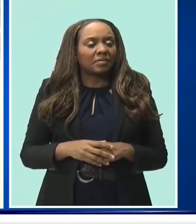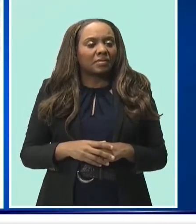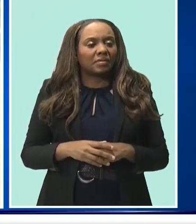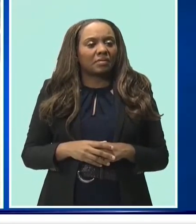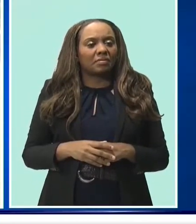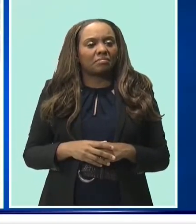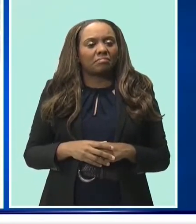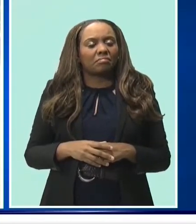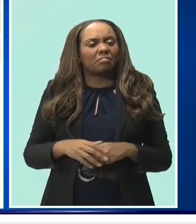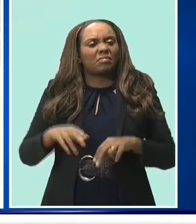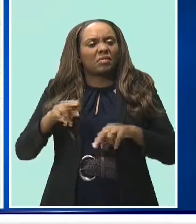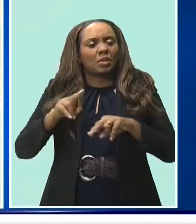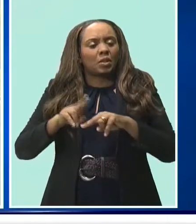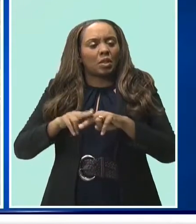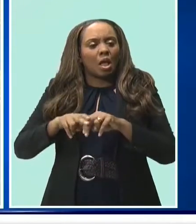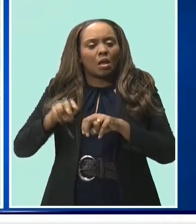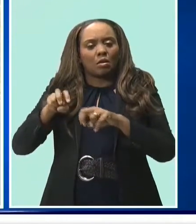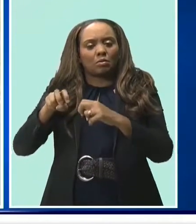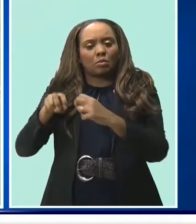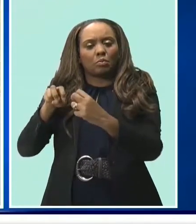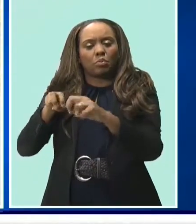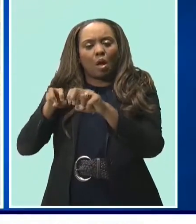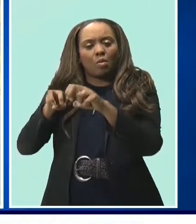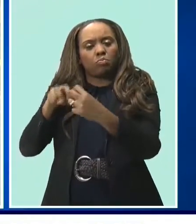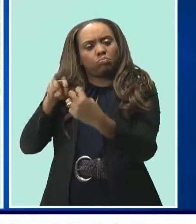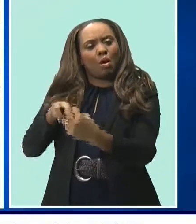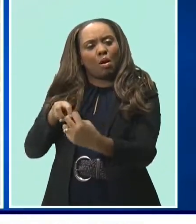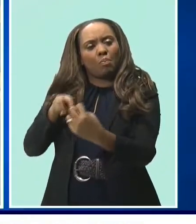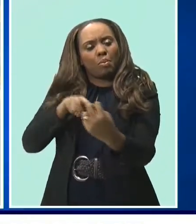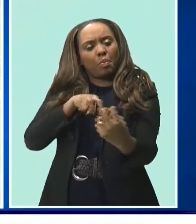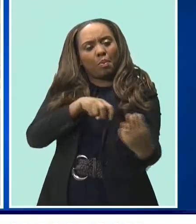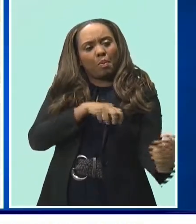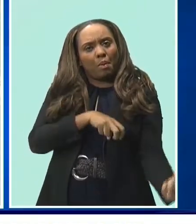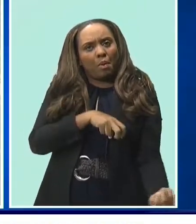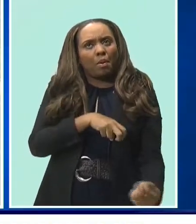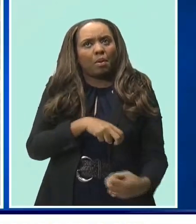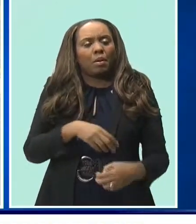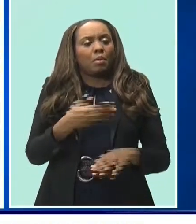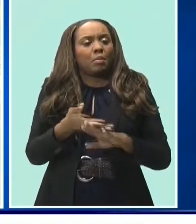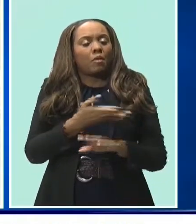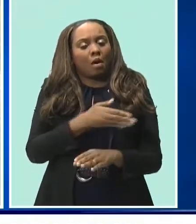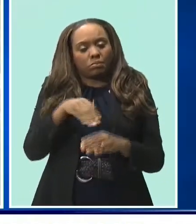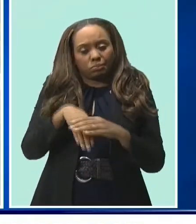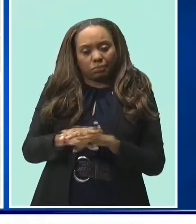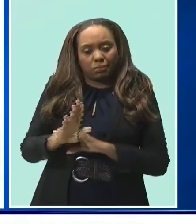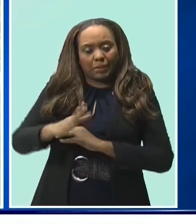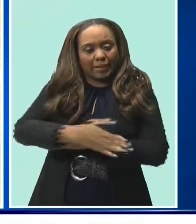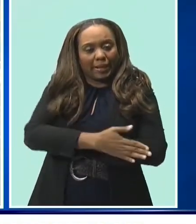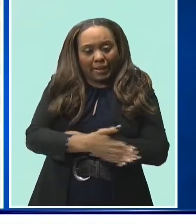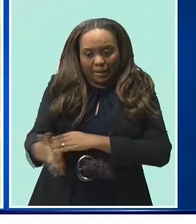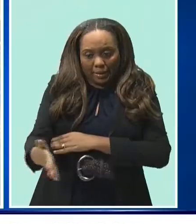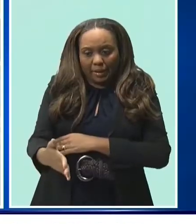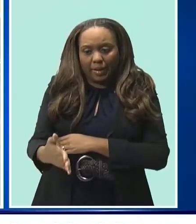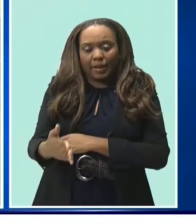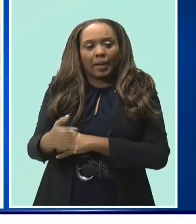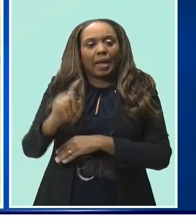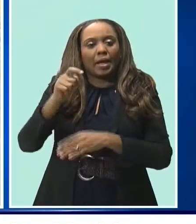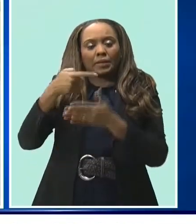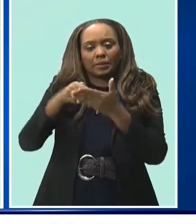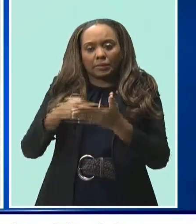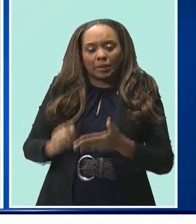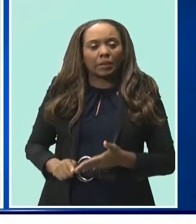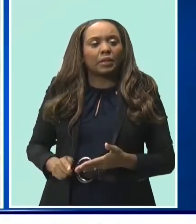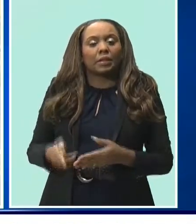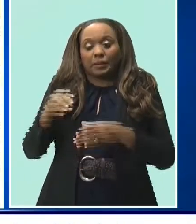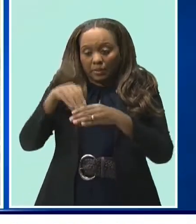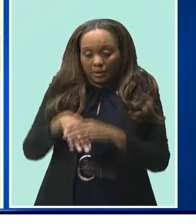distancing and waited being checked at the gate. Then they were allowed entry into the school, and they went immediately to the designated